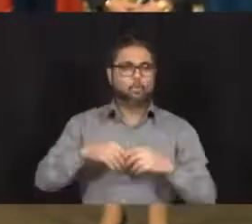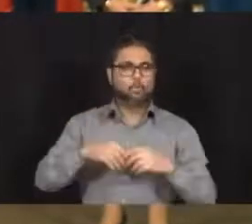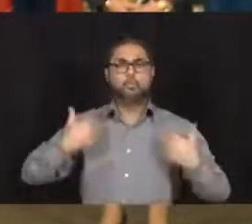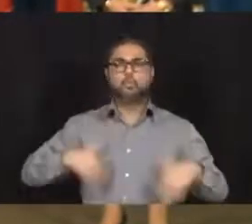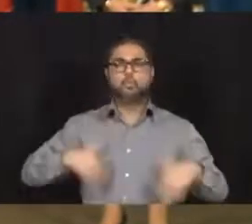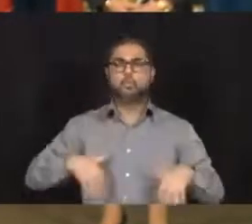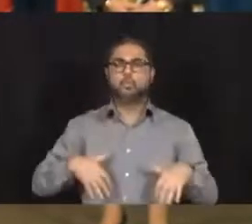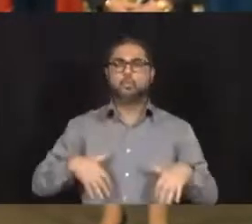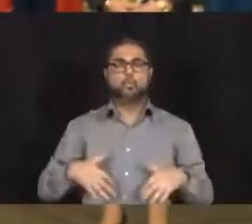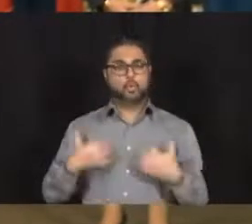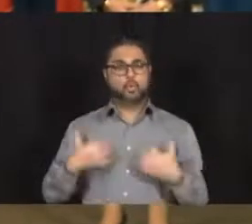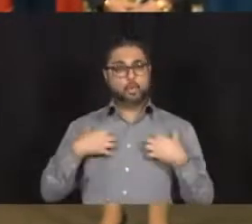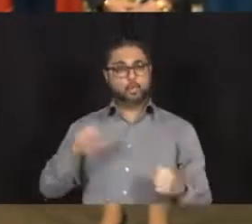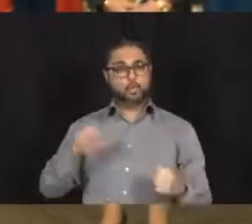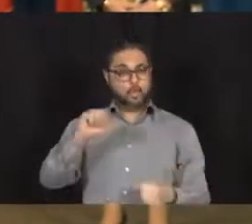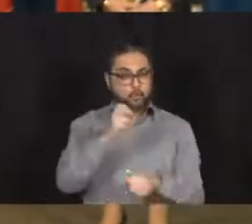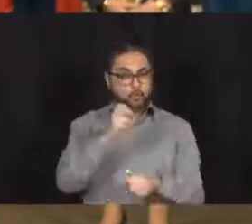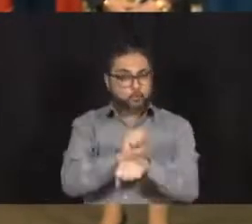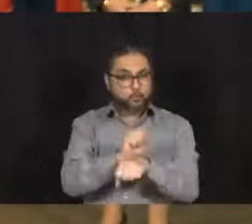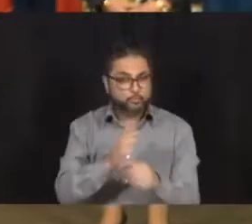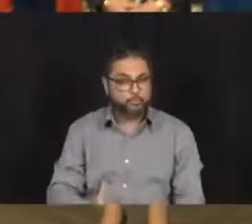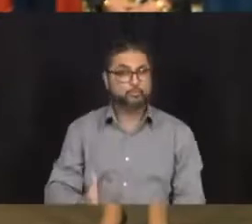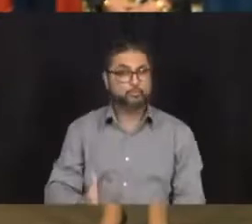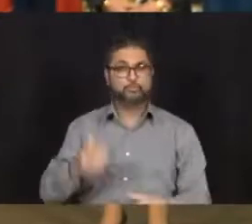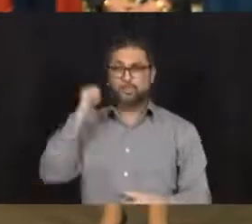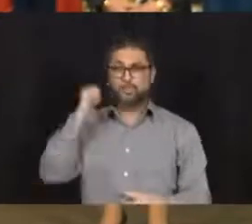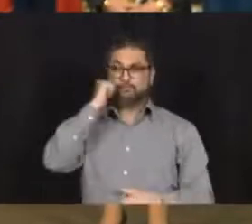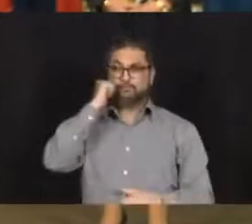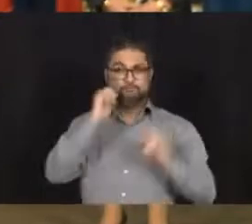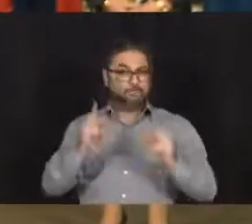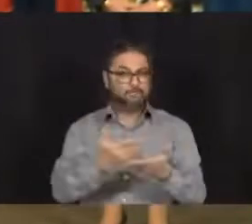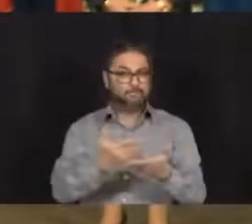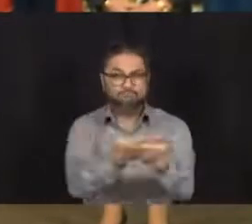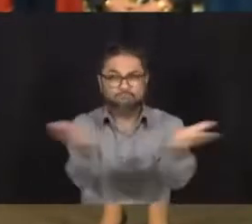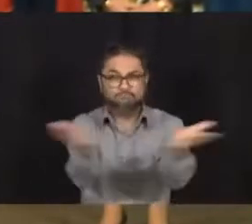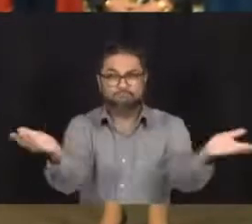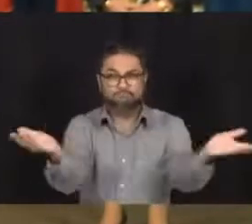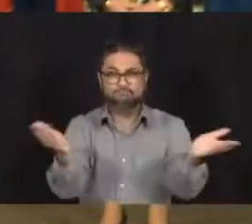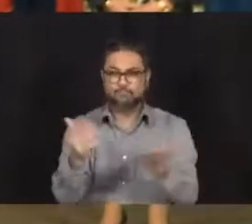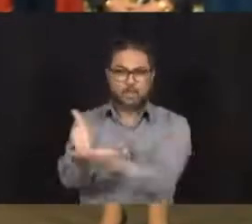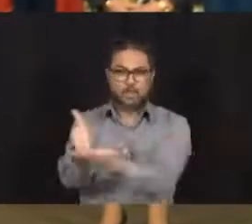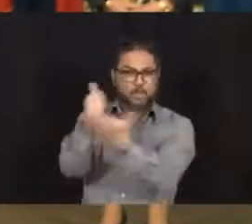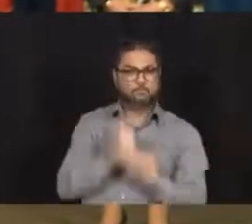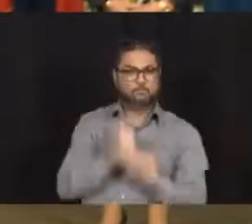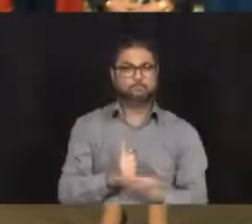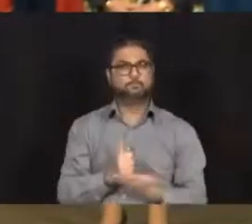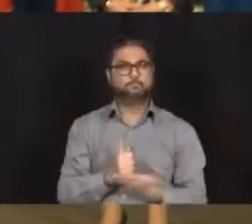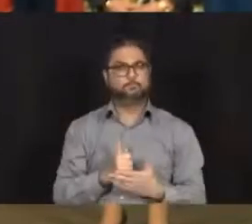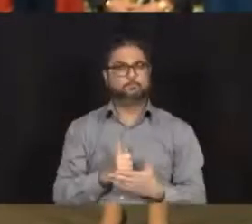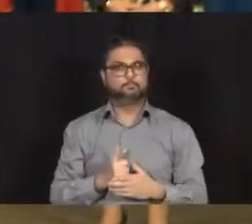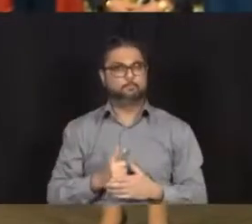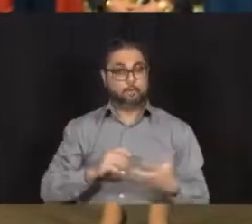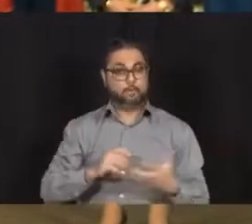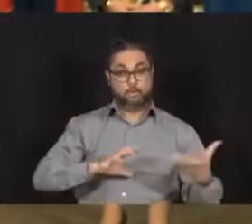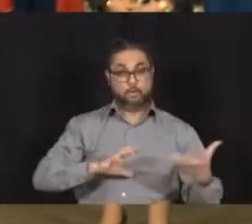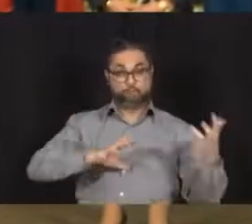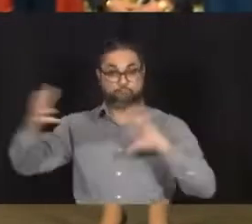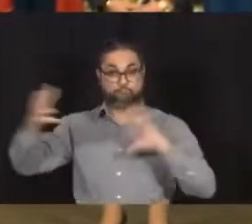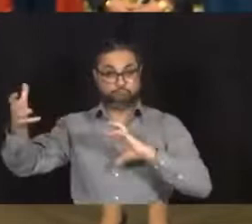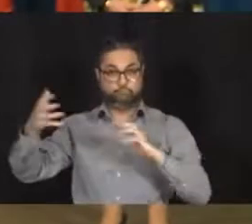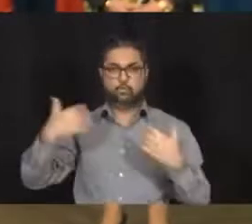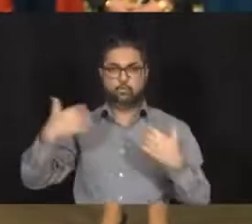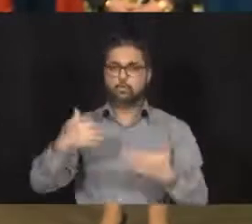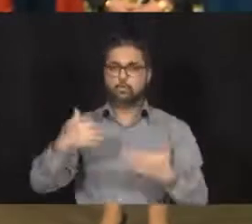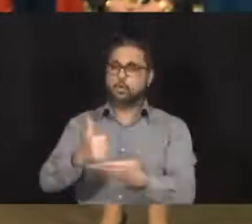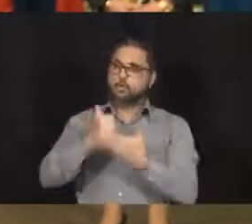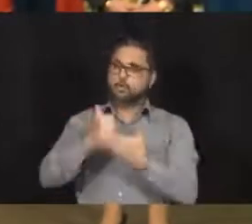can to help. And as I said yesterday, it's through adversity that we unite. It's through adversity